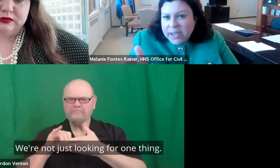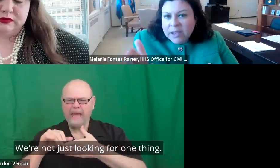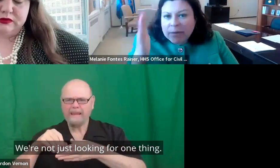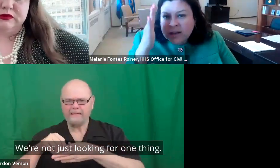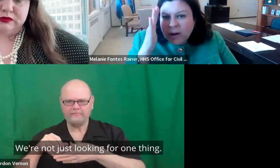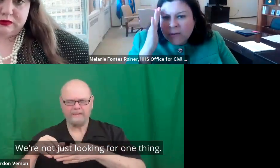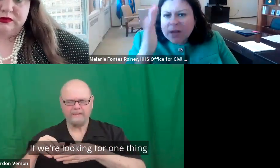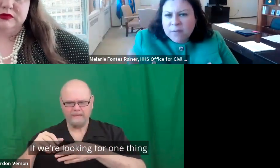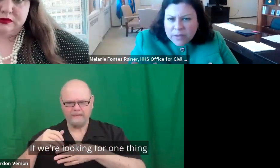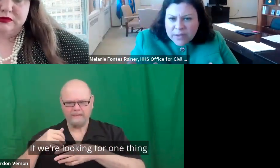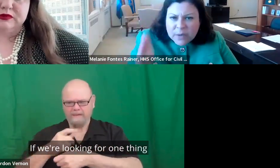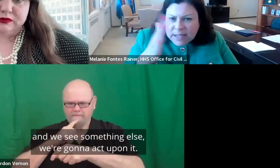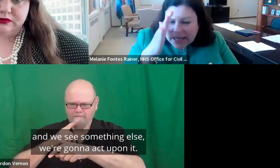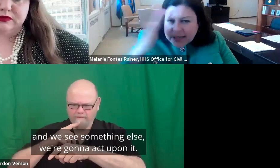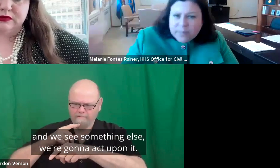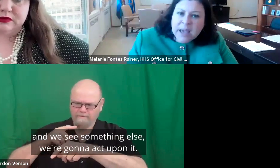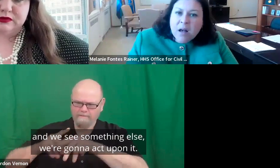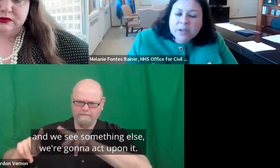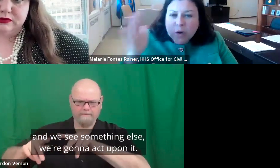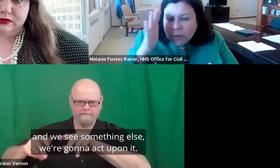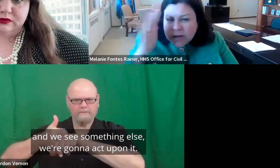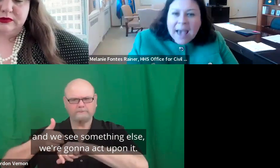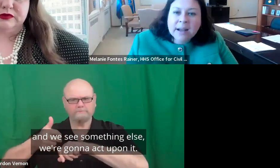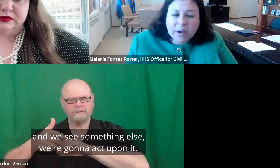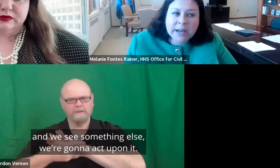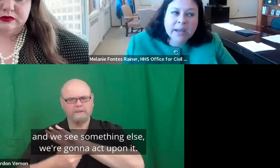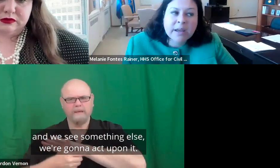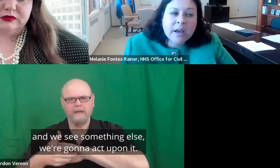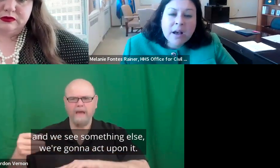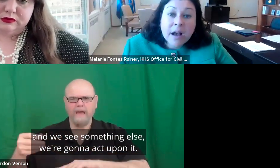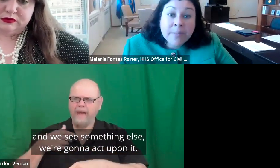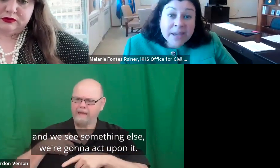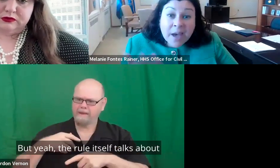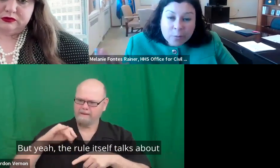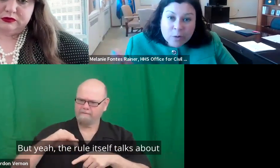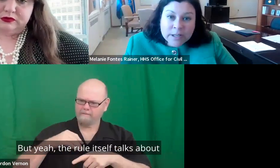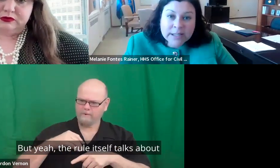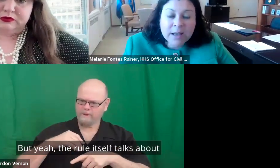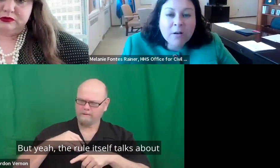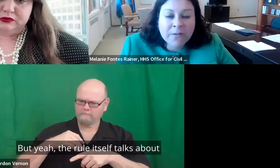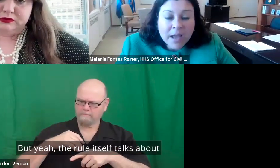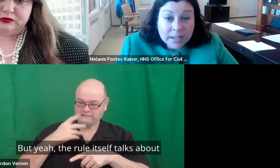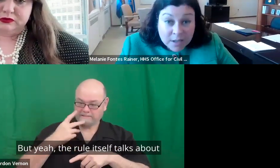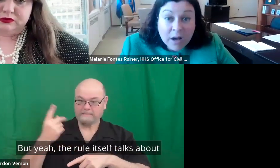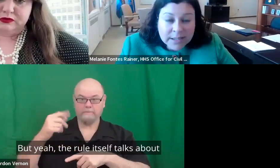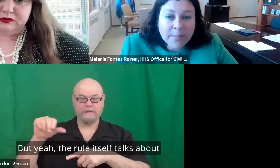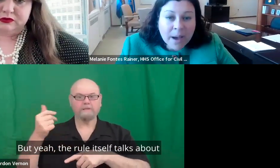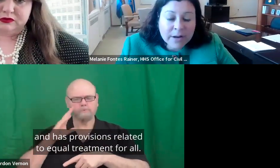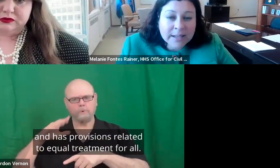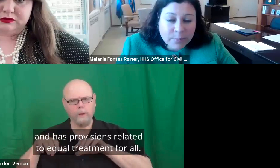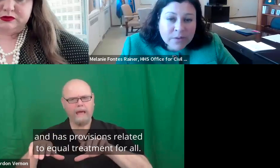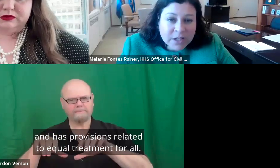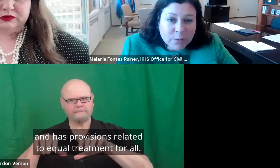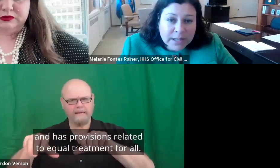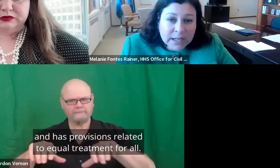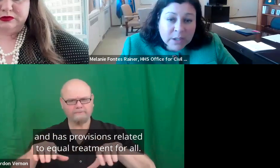one thing. If we're looking for one thing and we see something else, we're going to act upon it. But yeah, the rule itself talks about